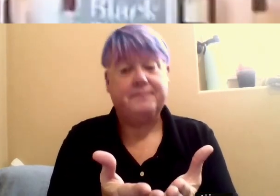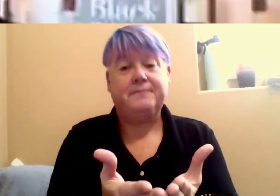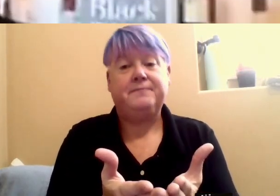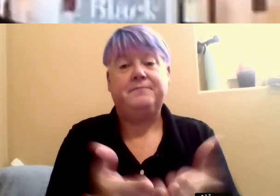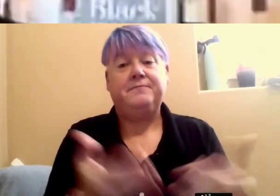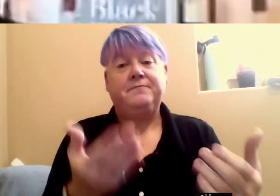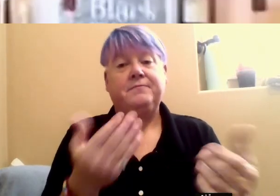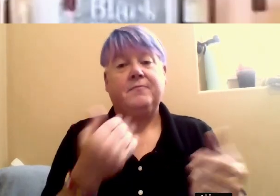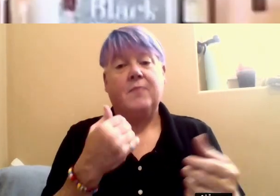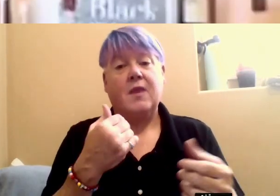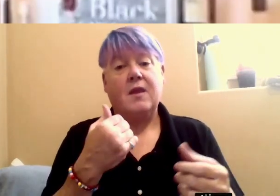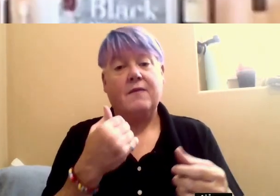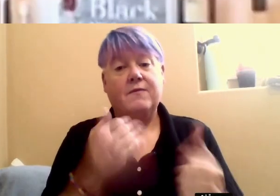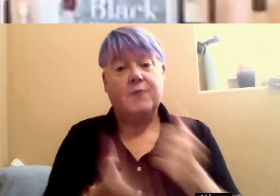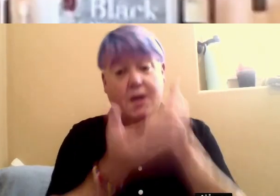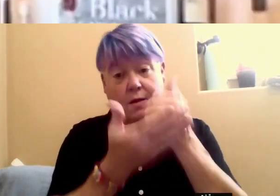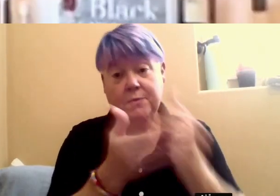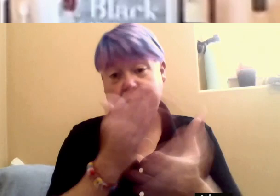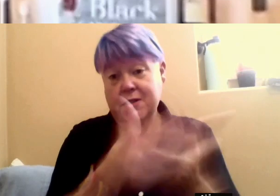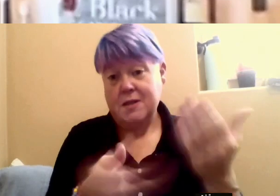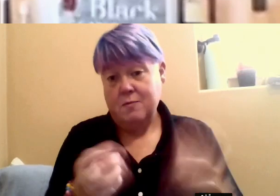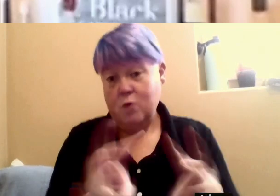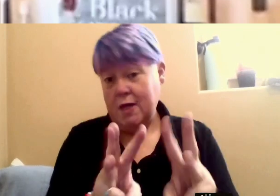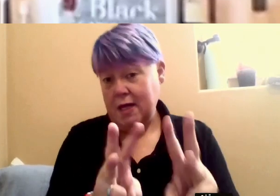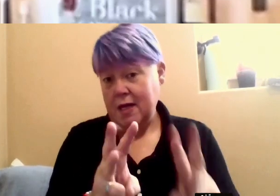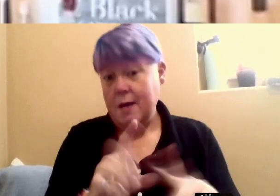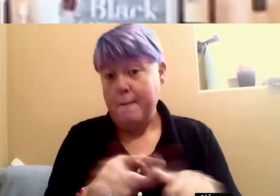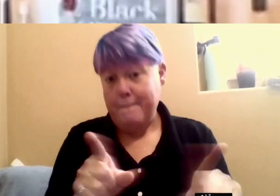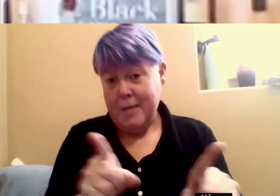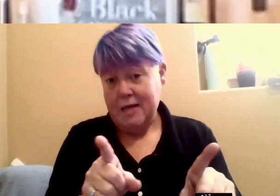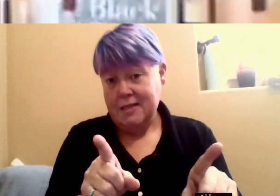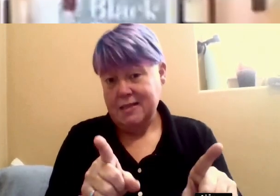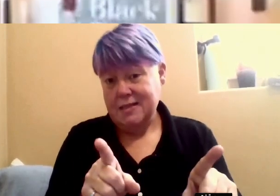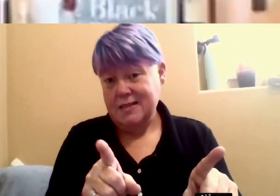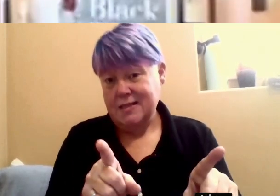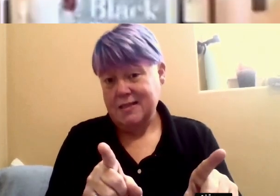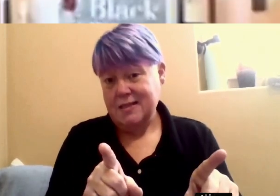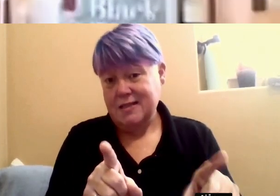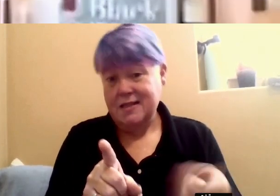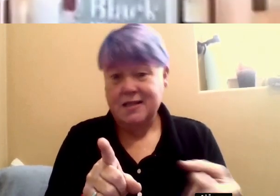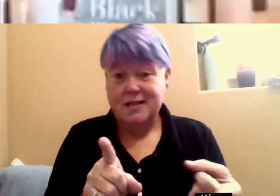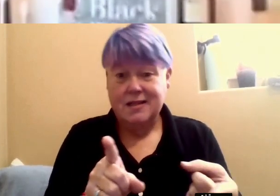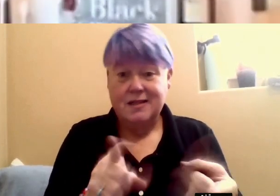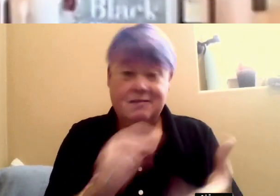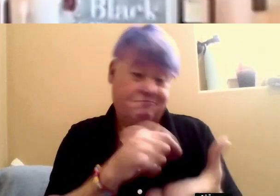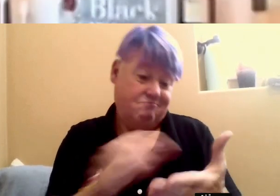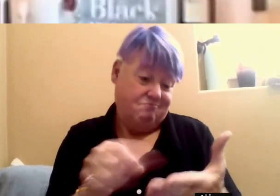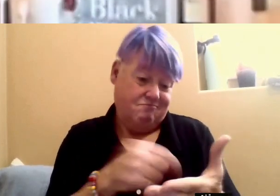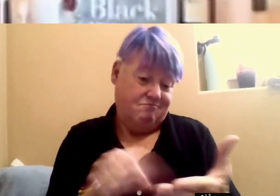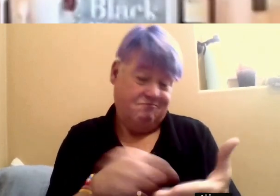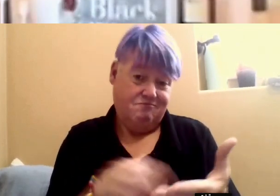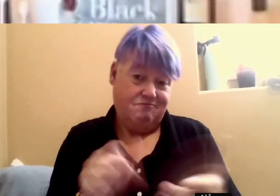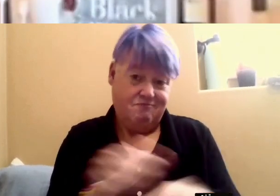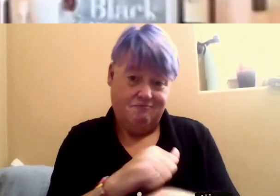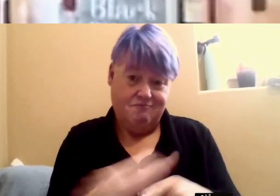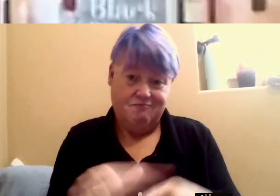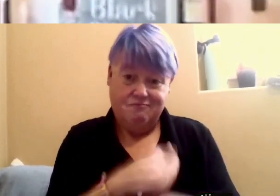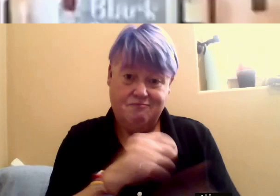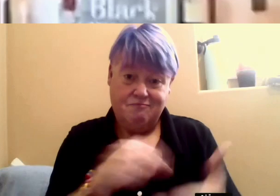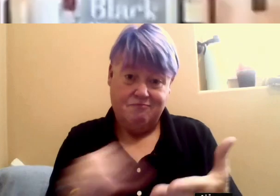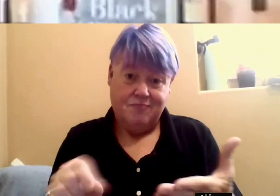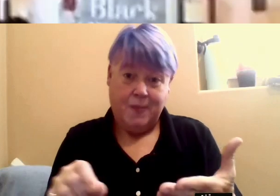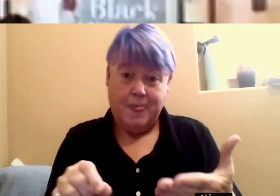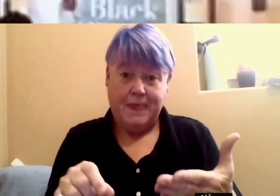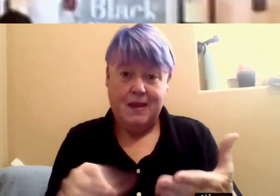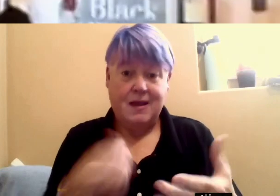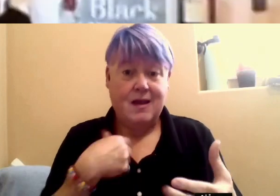have hopefully helped in some way. But and then just like the act of writing it, the practice of writing it is just, I have a